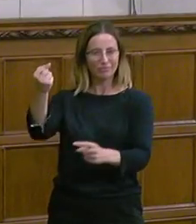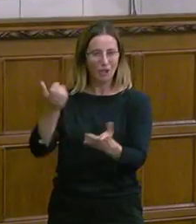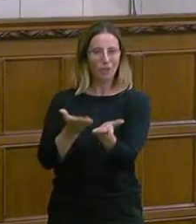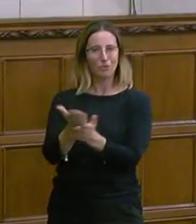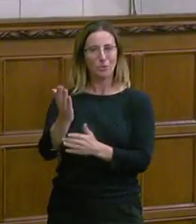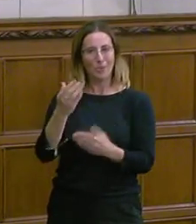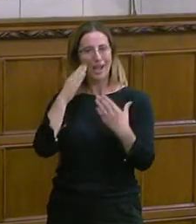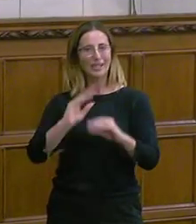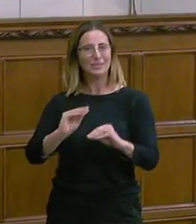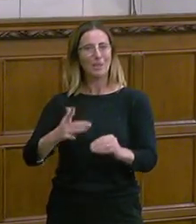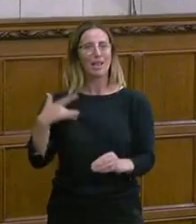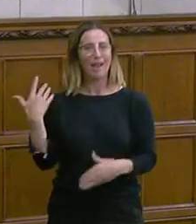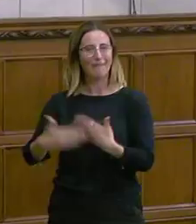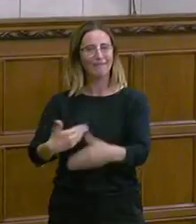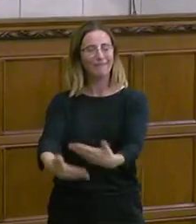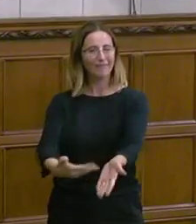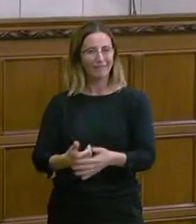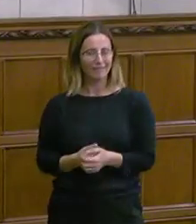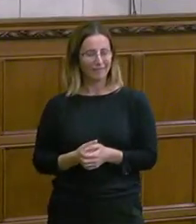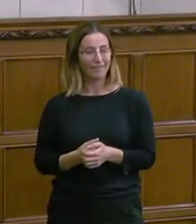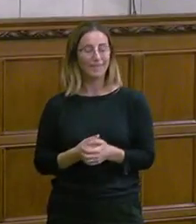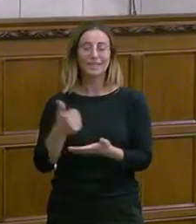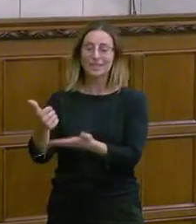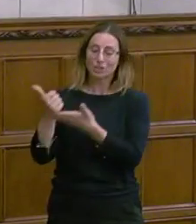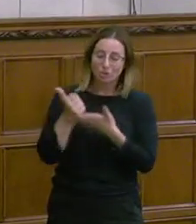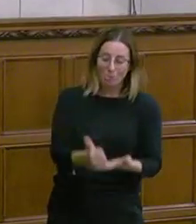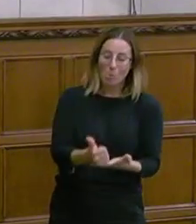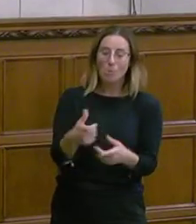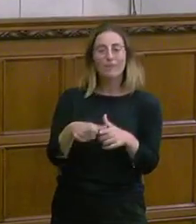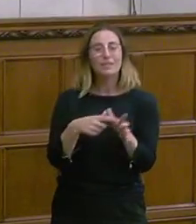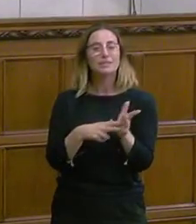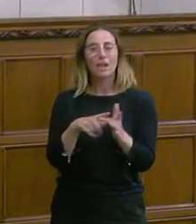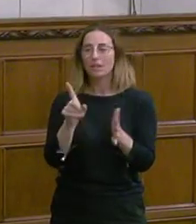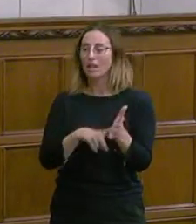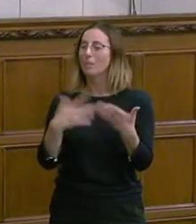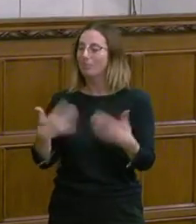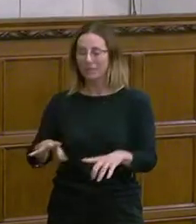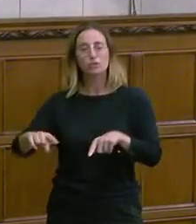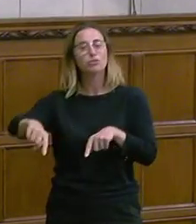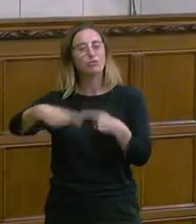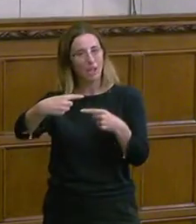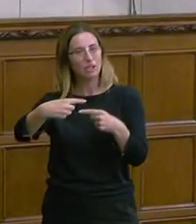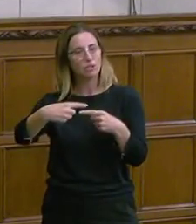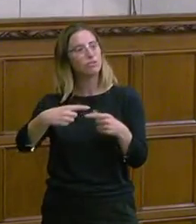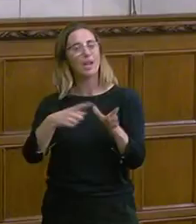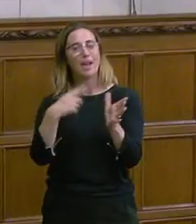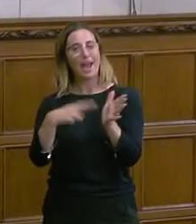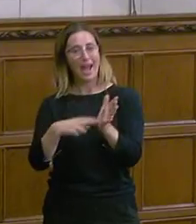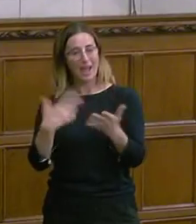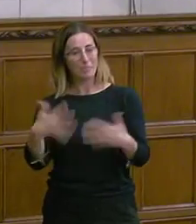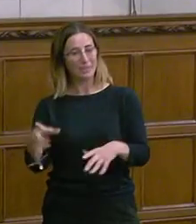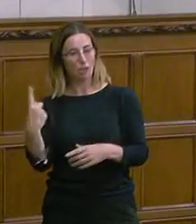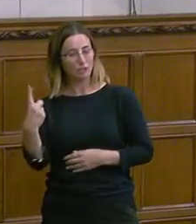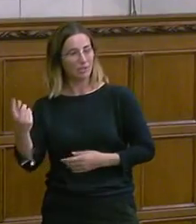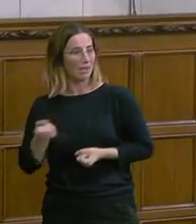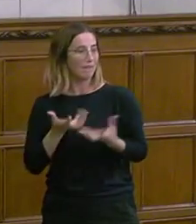that might get in their way. Getting this support for Daniel has been a challenge, and Anne comments that she has fought tooth and